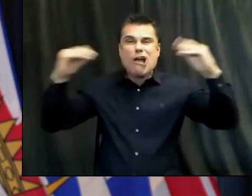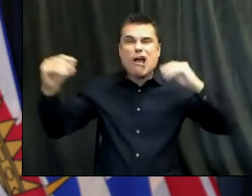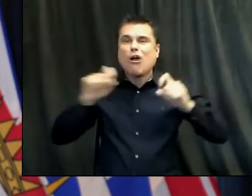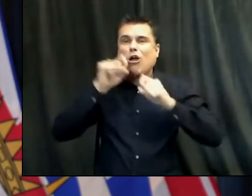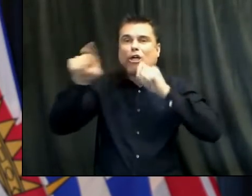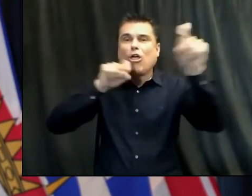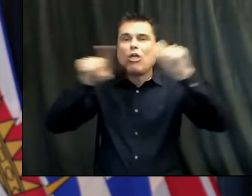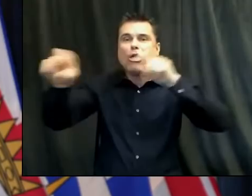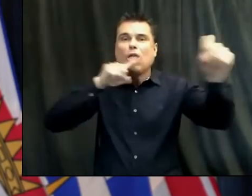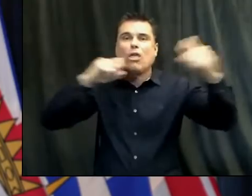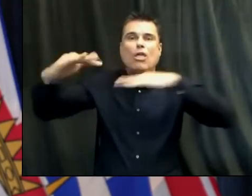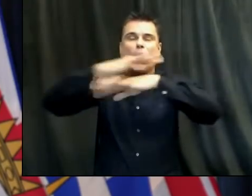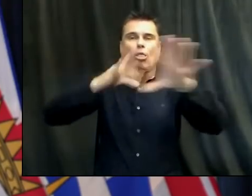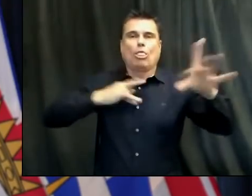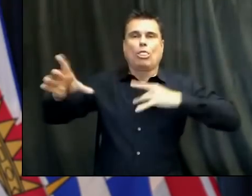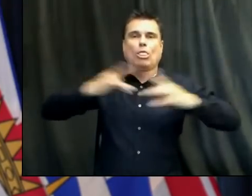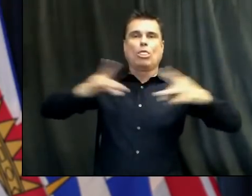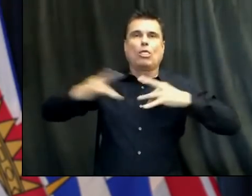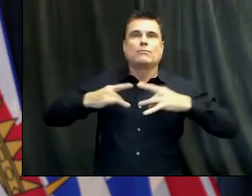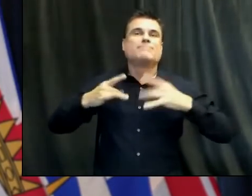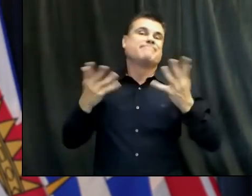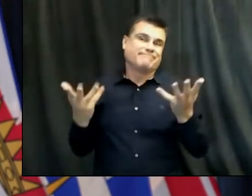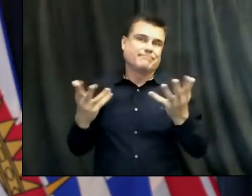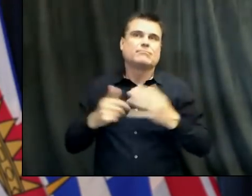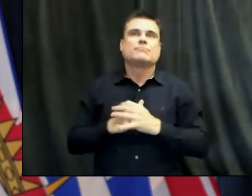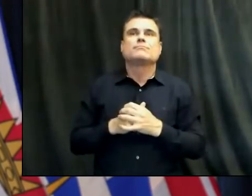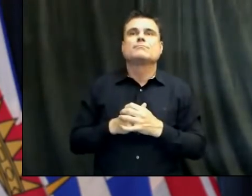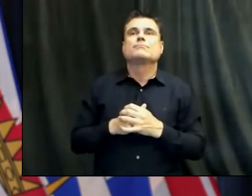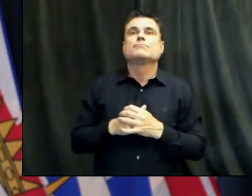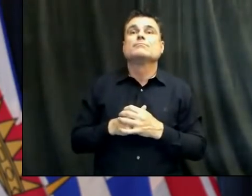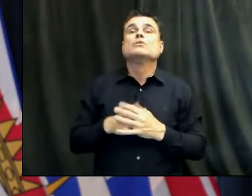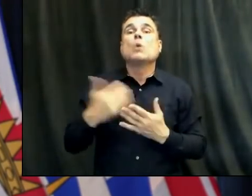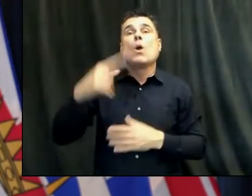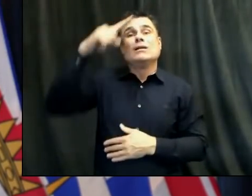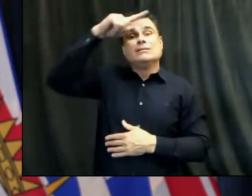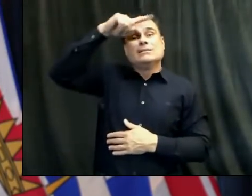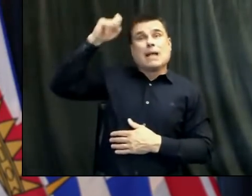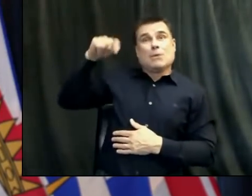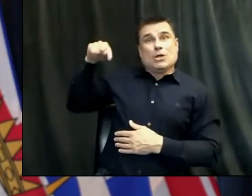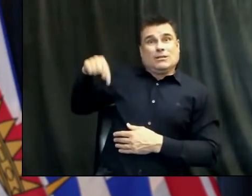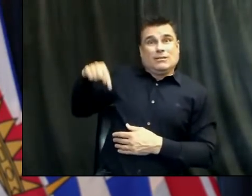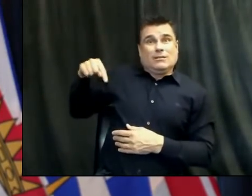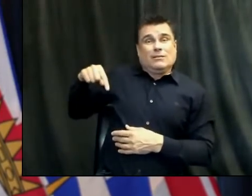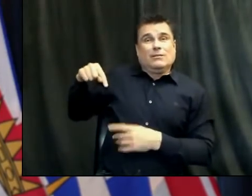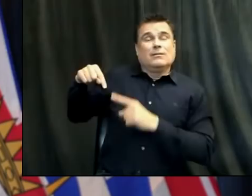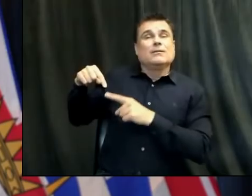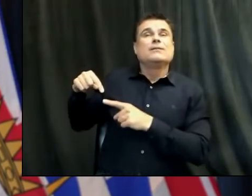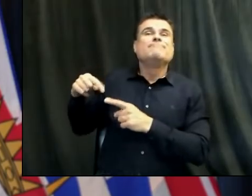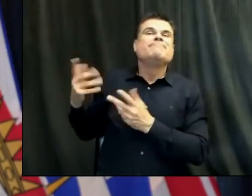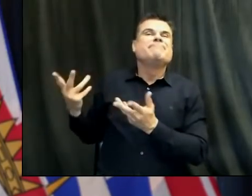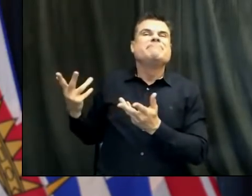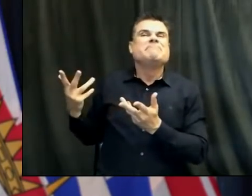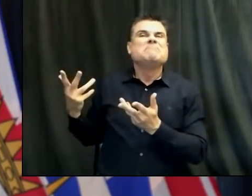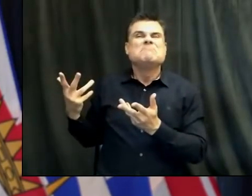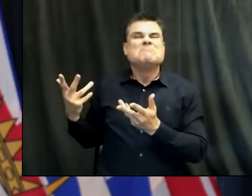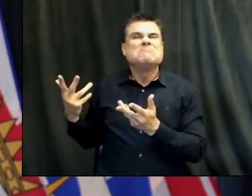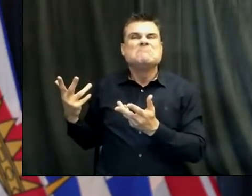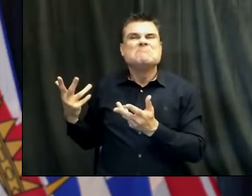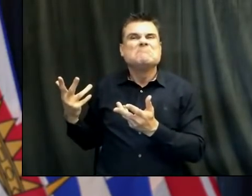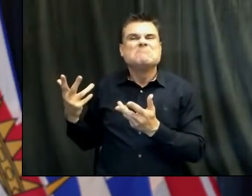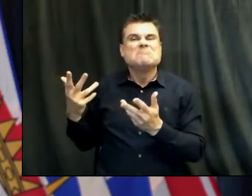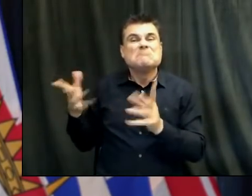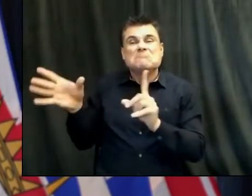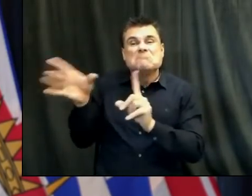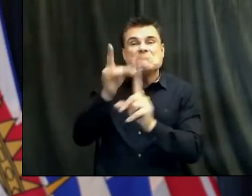that there are situations that make it much more likely that the virus will spread. And where we had those situations are